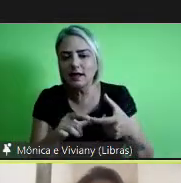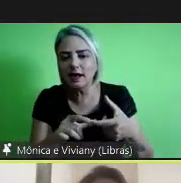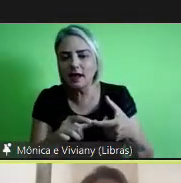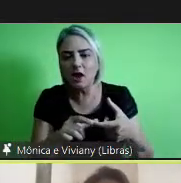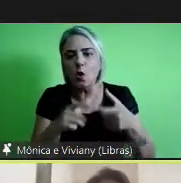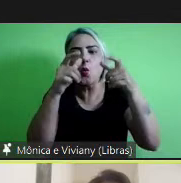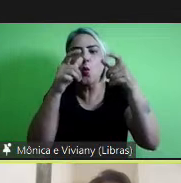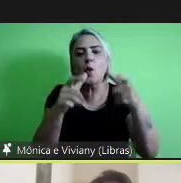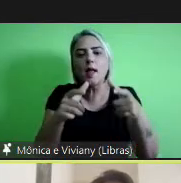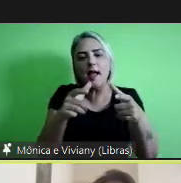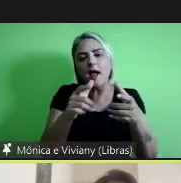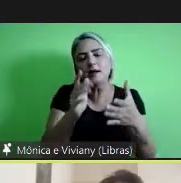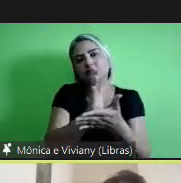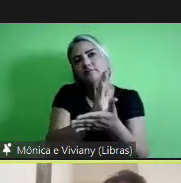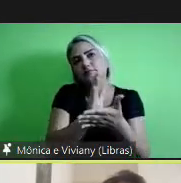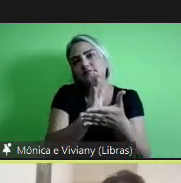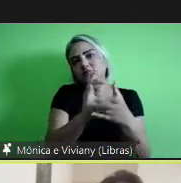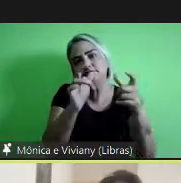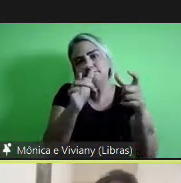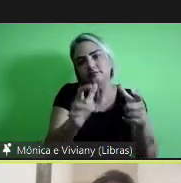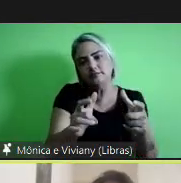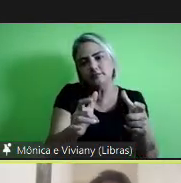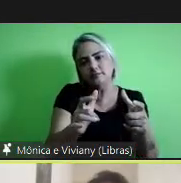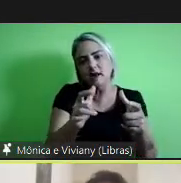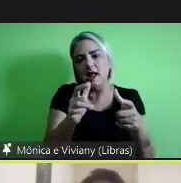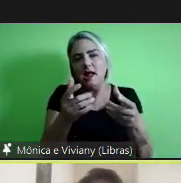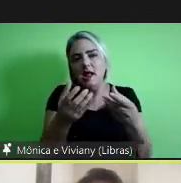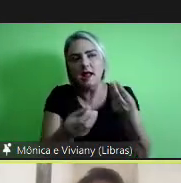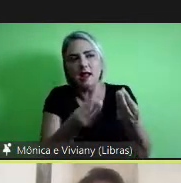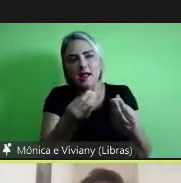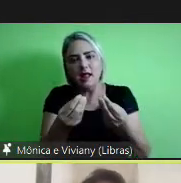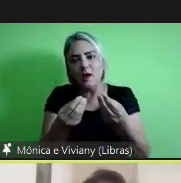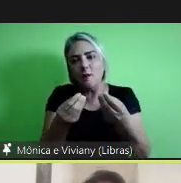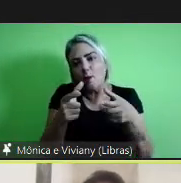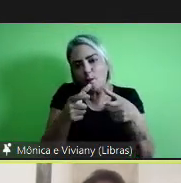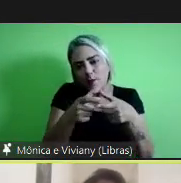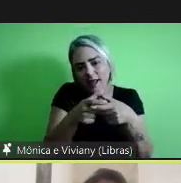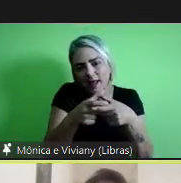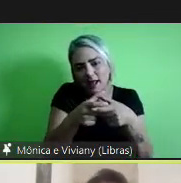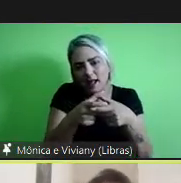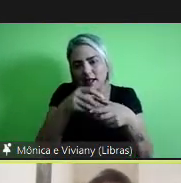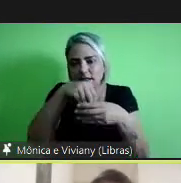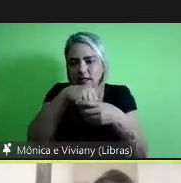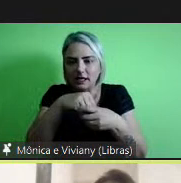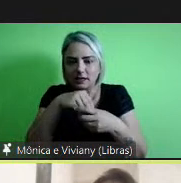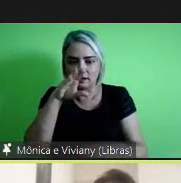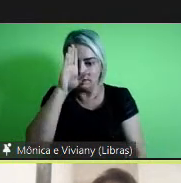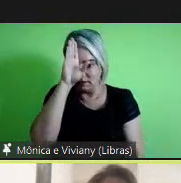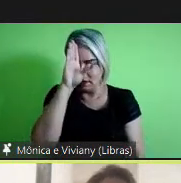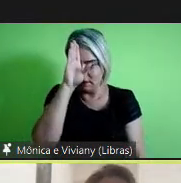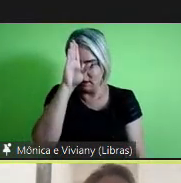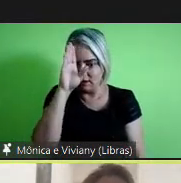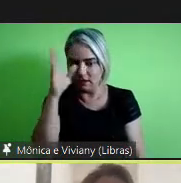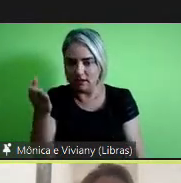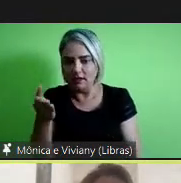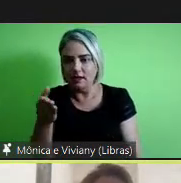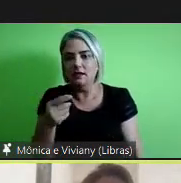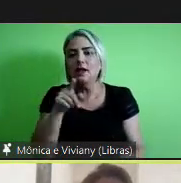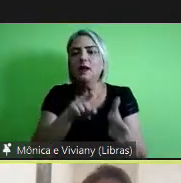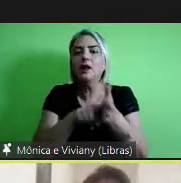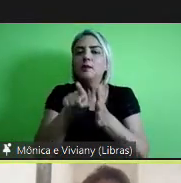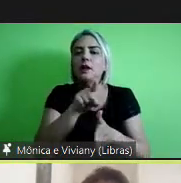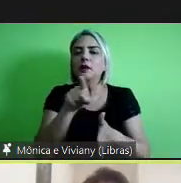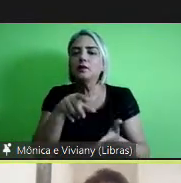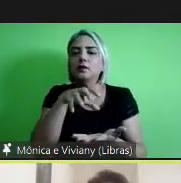the traditional focus, which has to do with the environment. The environment is considered something lesser,